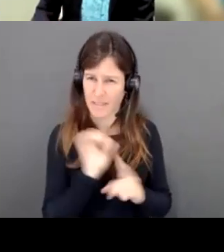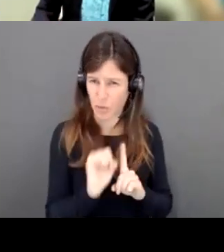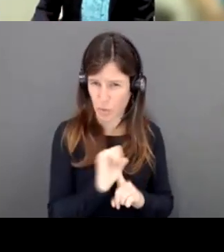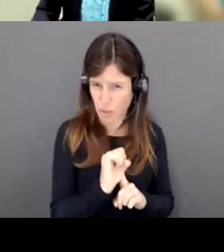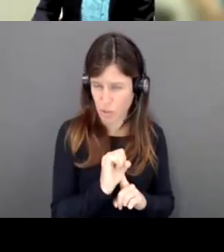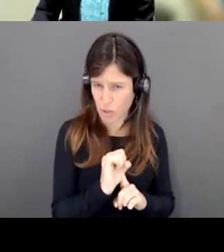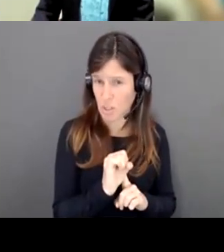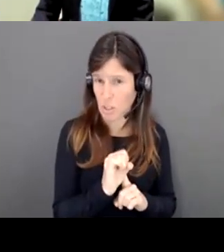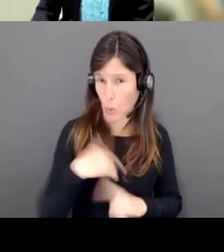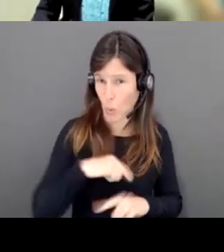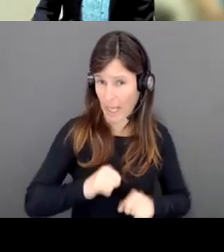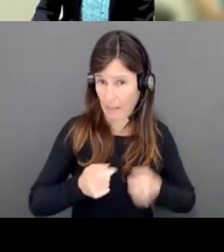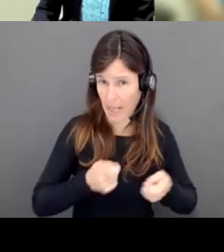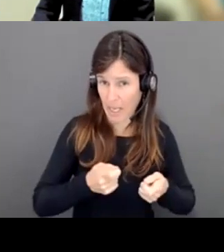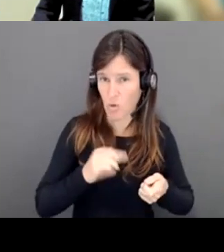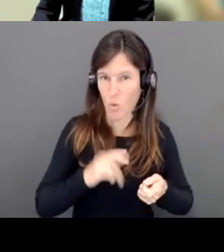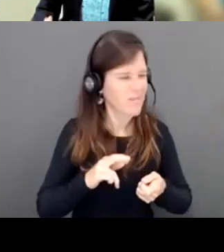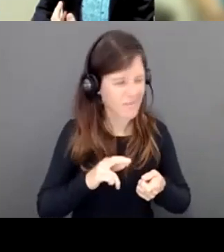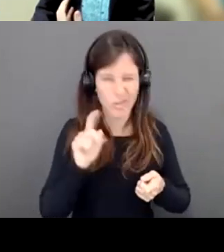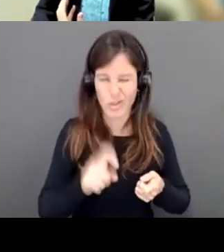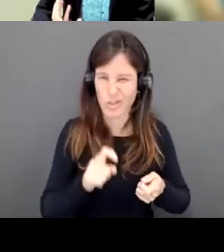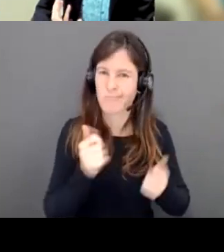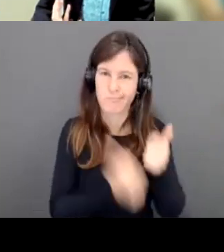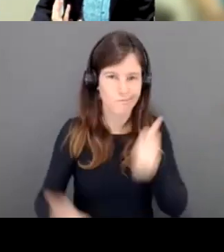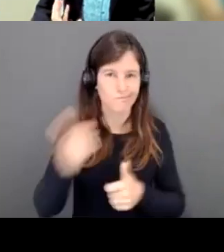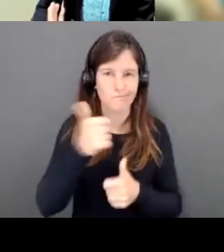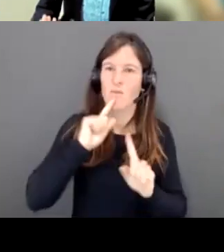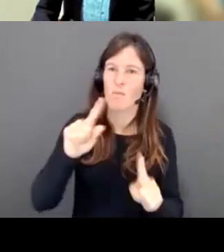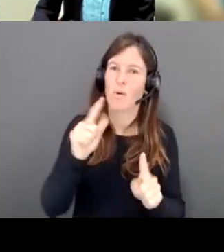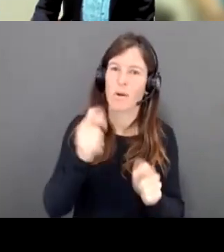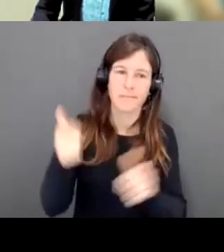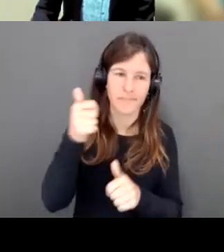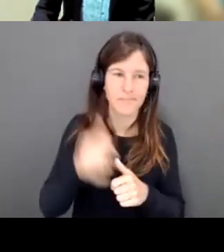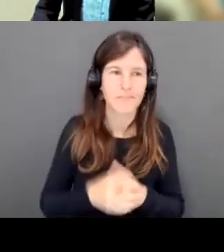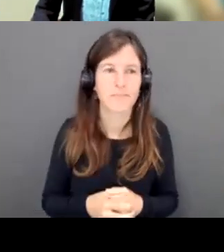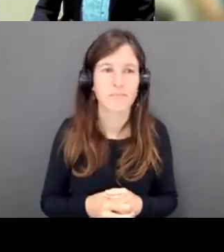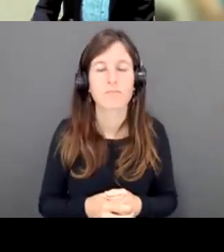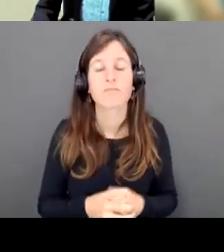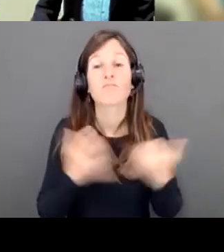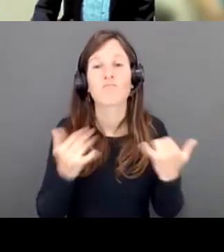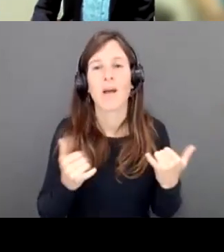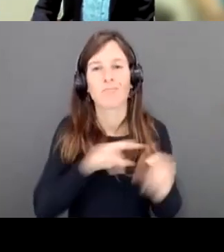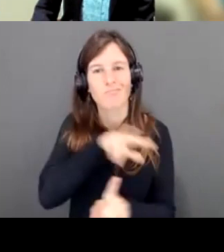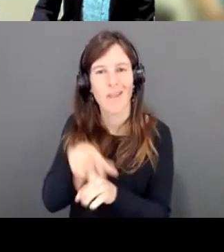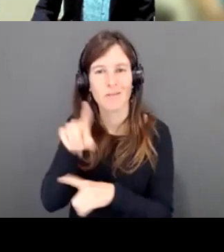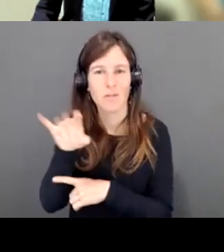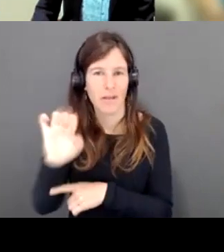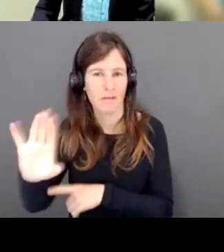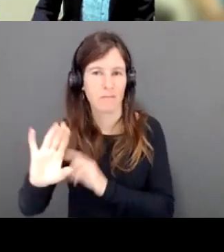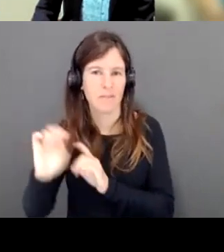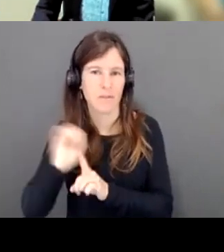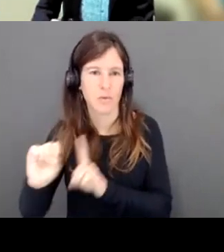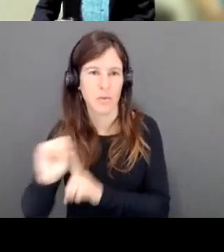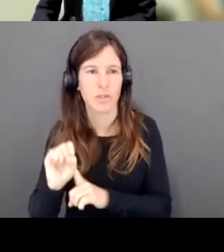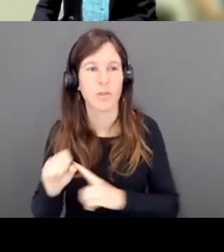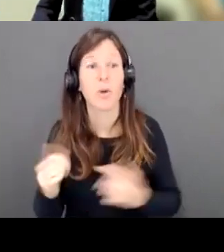could we do? Right. So thinking about that as well. So if we think about Dave, for instance, we have the medical indications. We'll